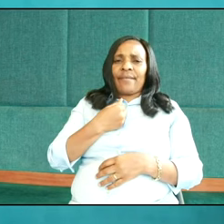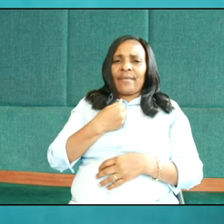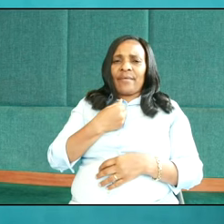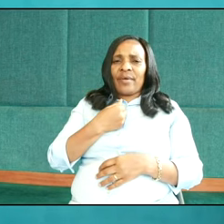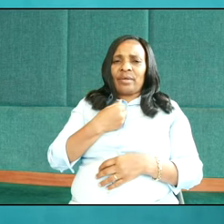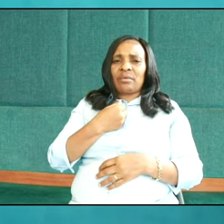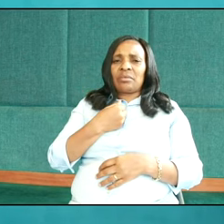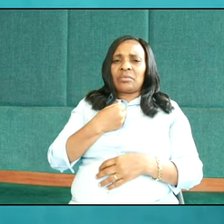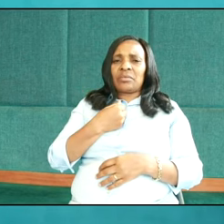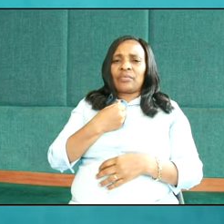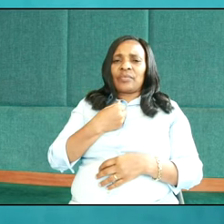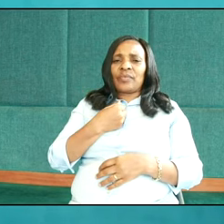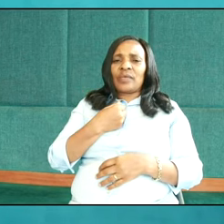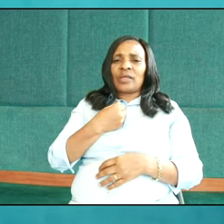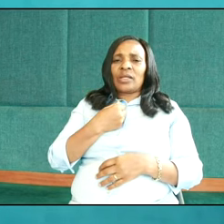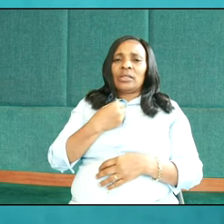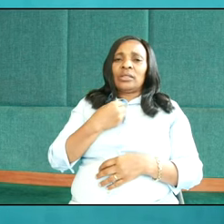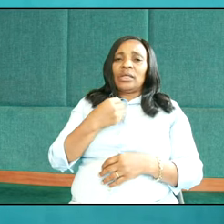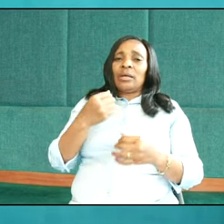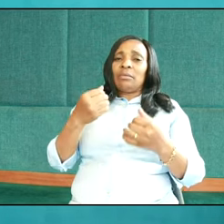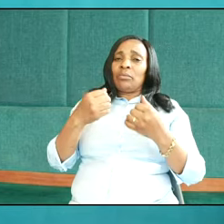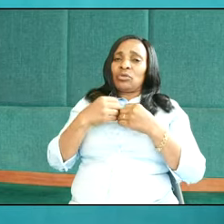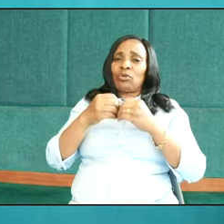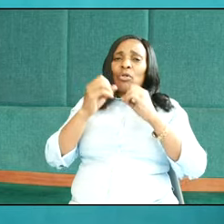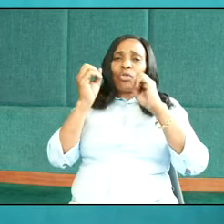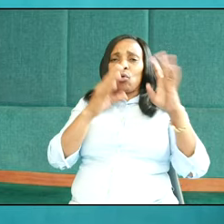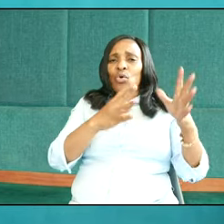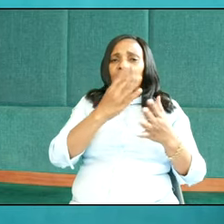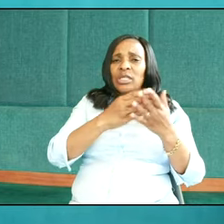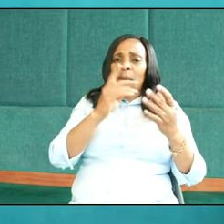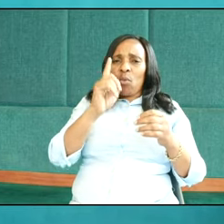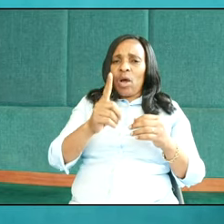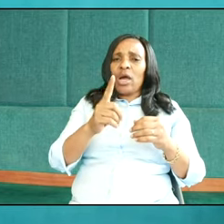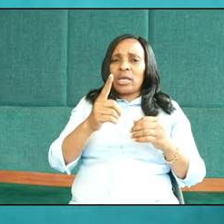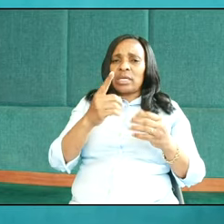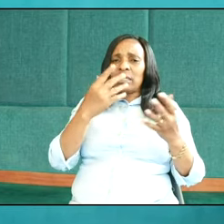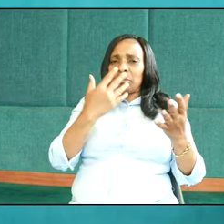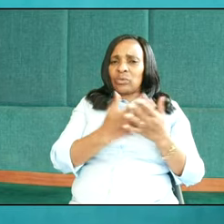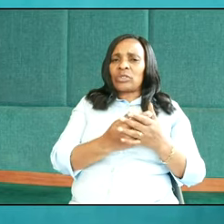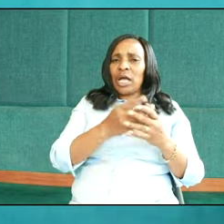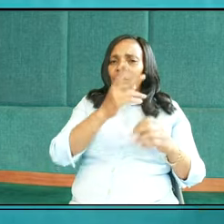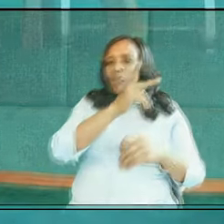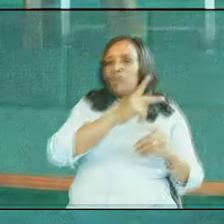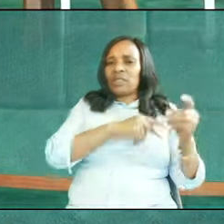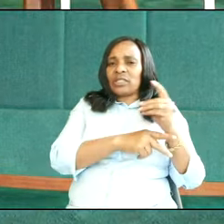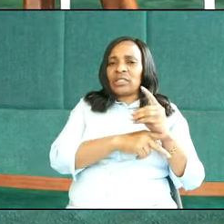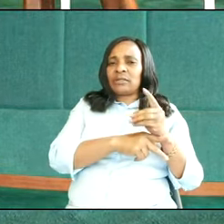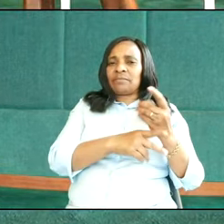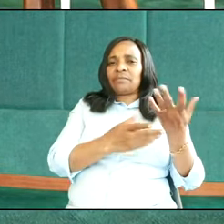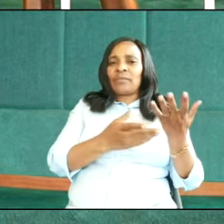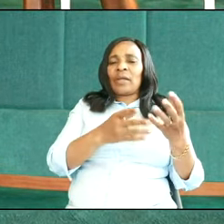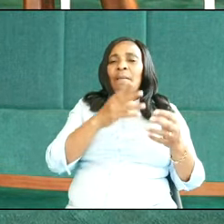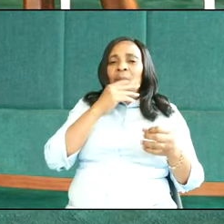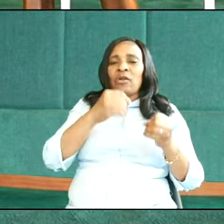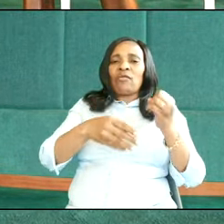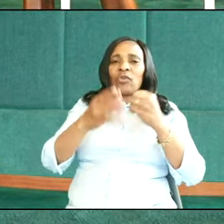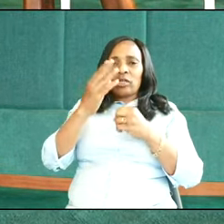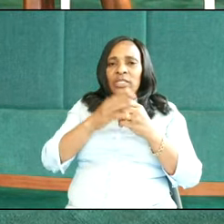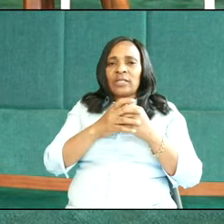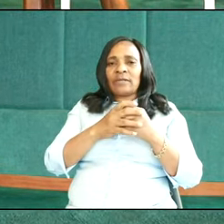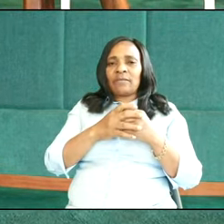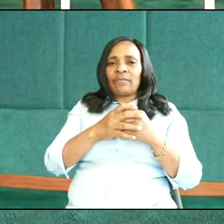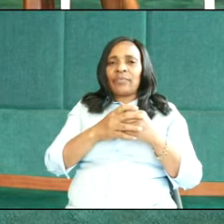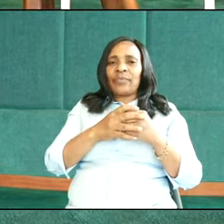Yeah. You know, he actually throws someone in prison, which is serious. A prophet. Know? A prophet. Yeah. Man of God. A man of